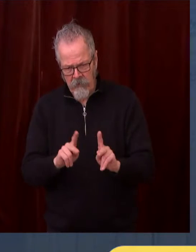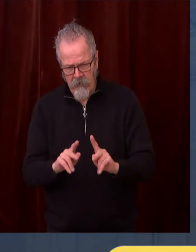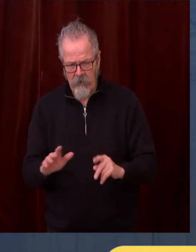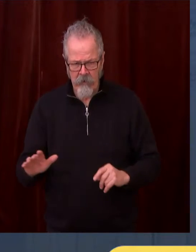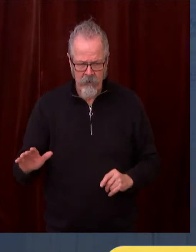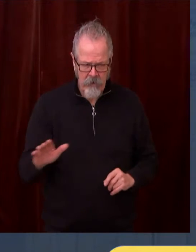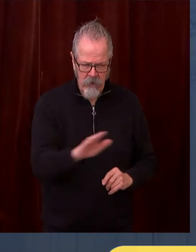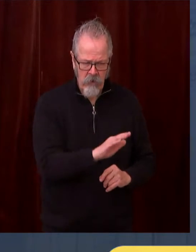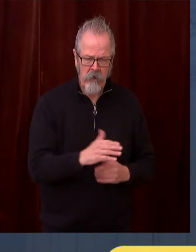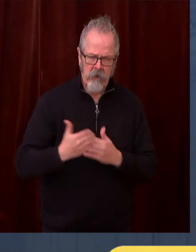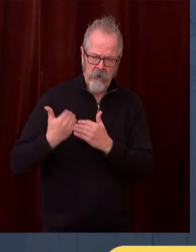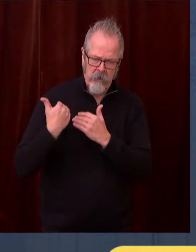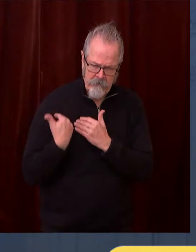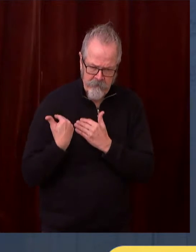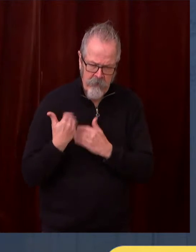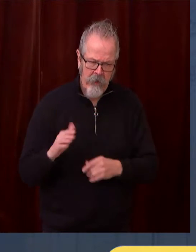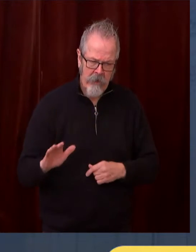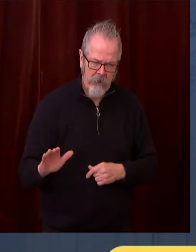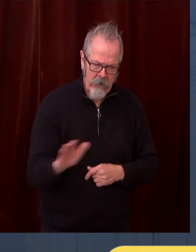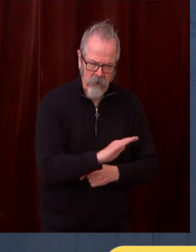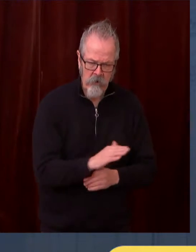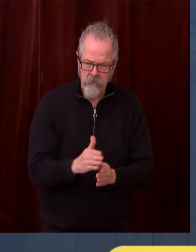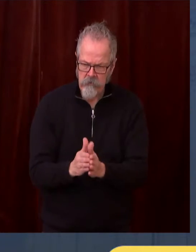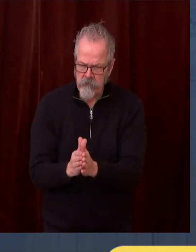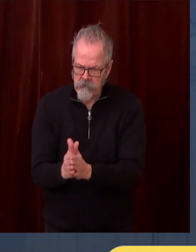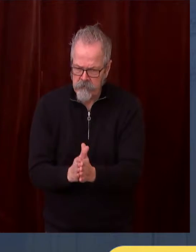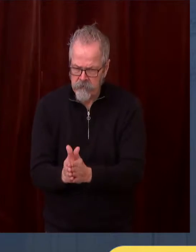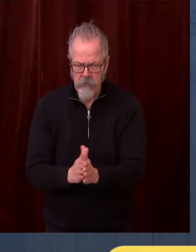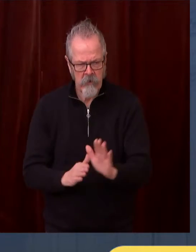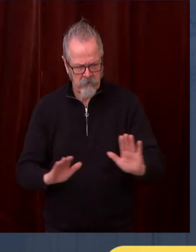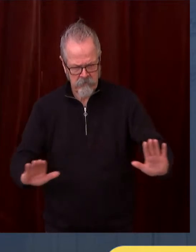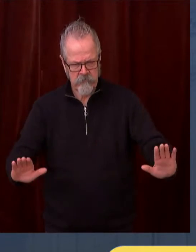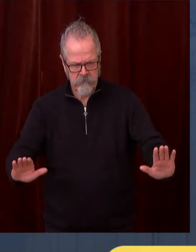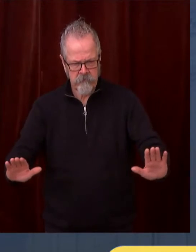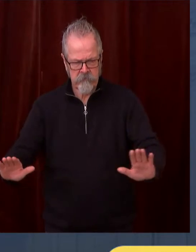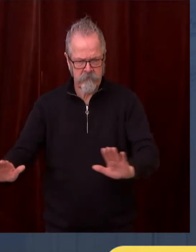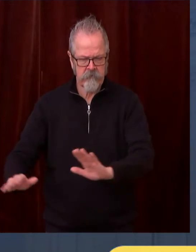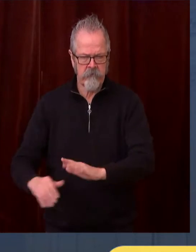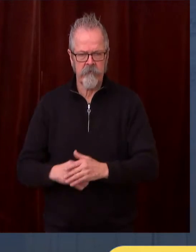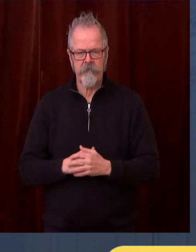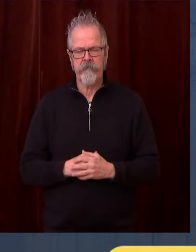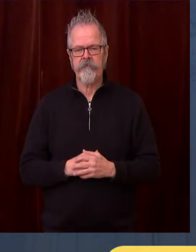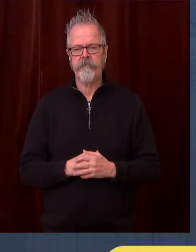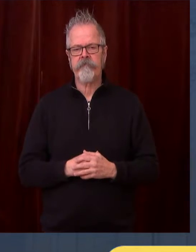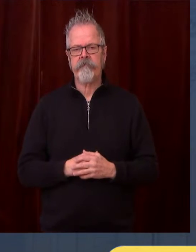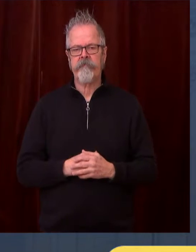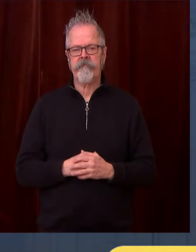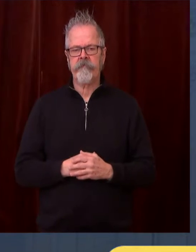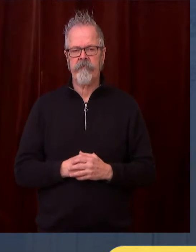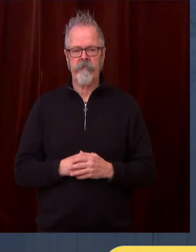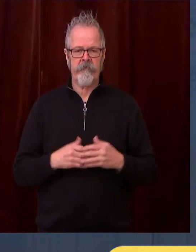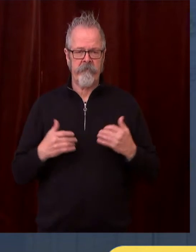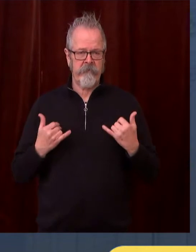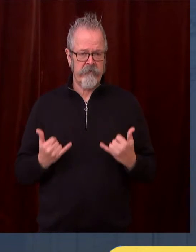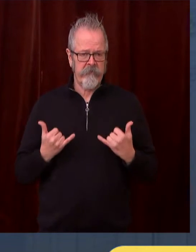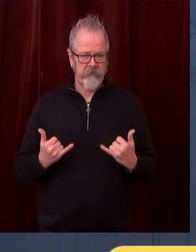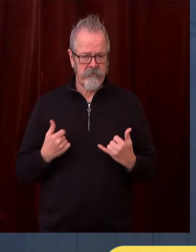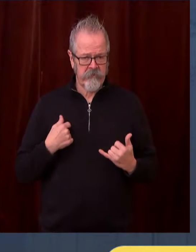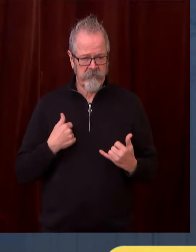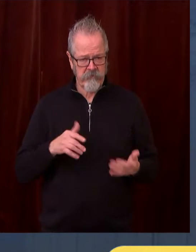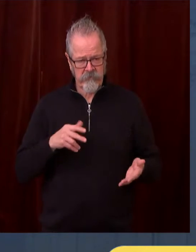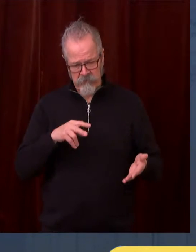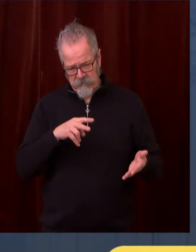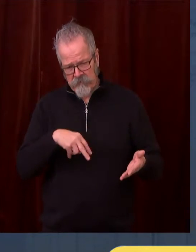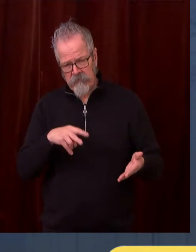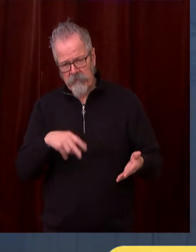the genius of science, and this has been the genius of science. Look, this is an incredible event to develop a vaccine in this length of